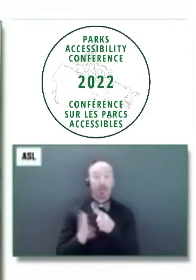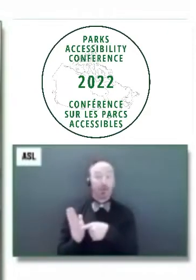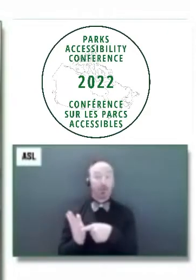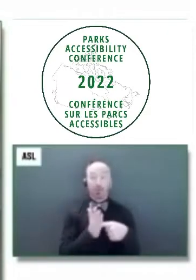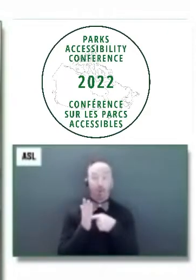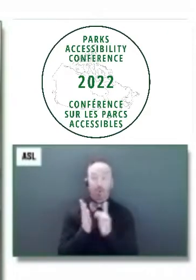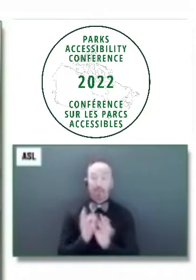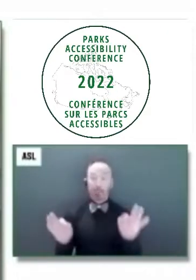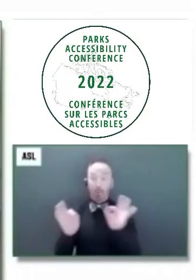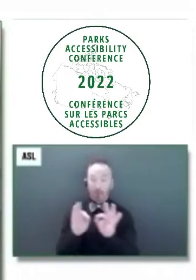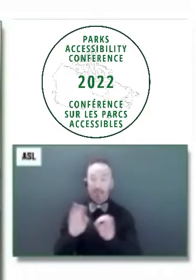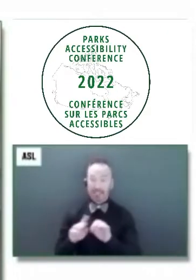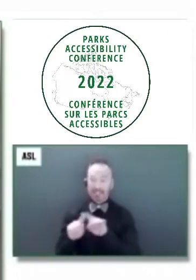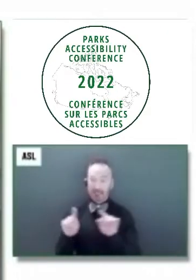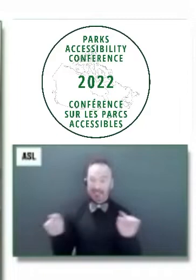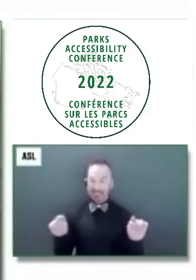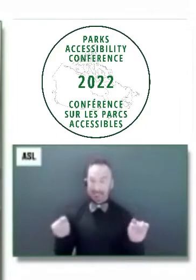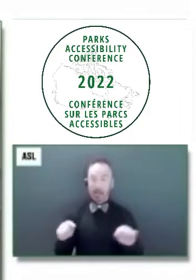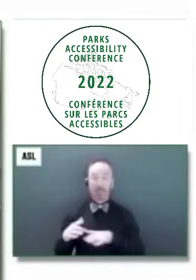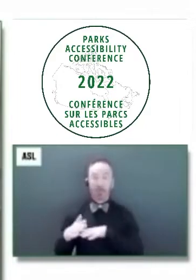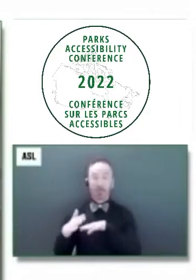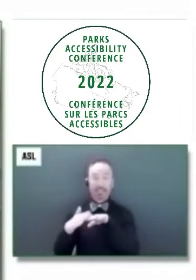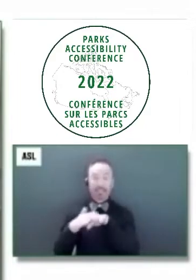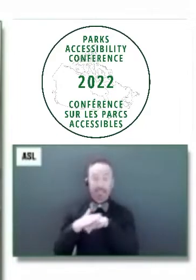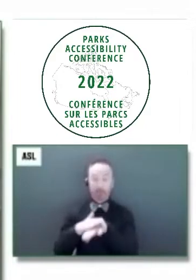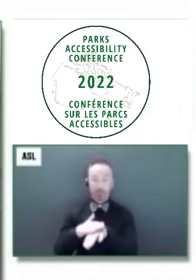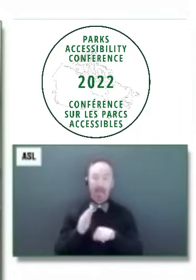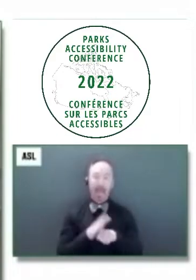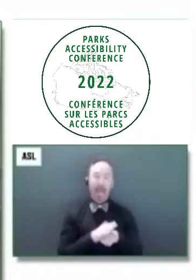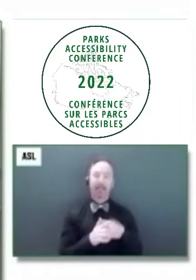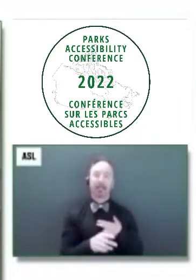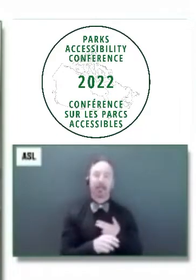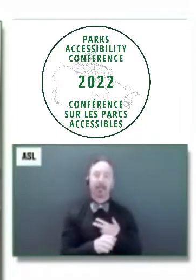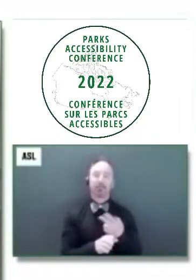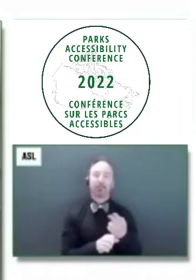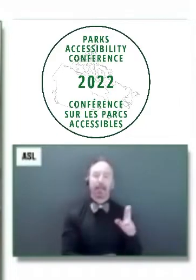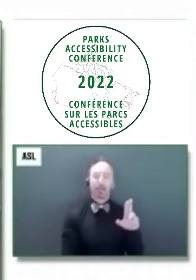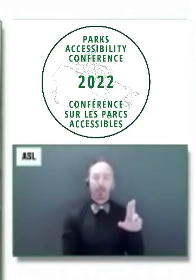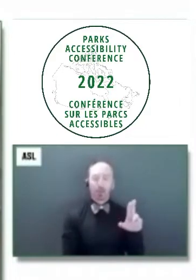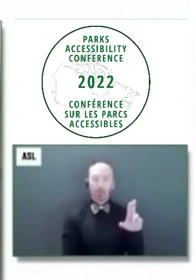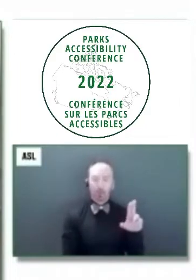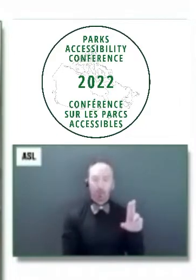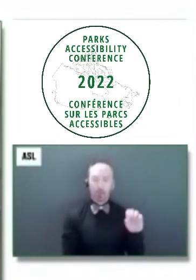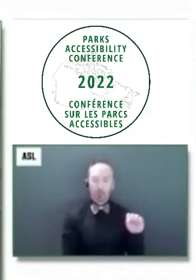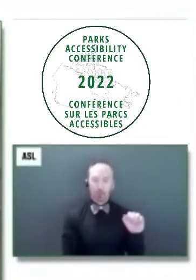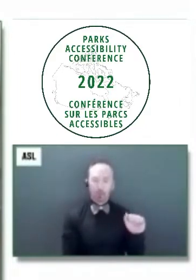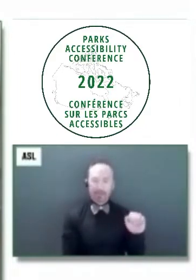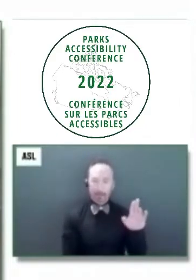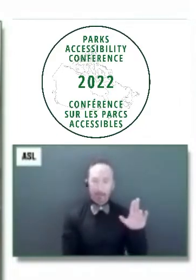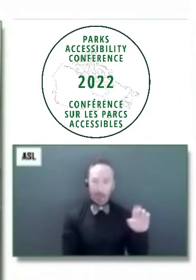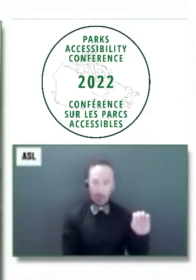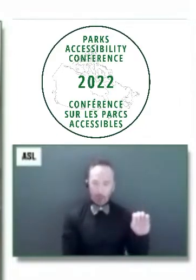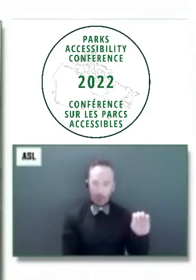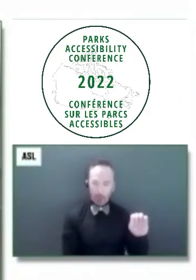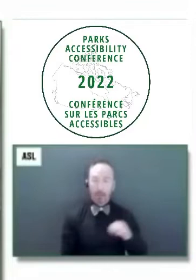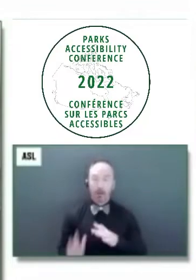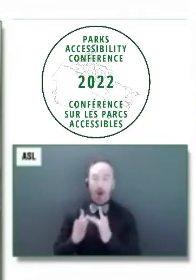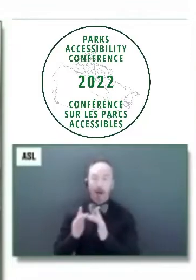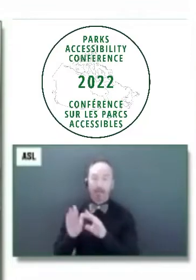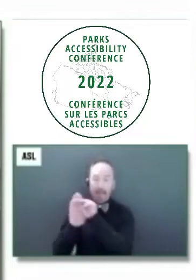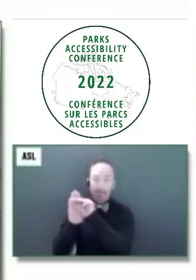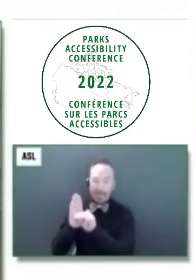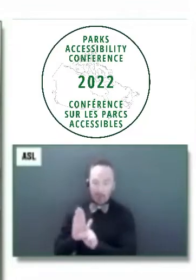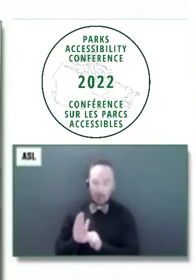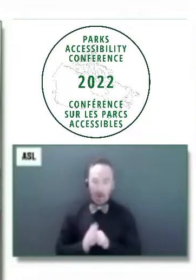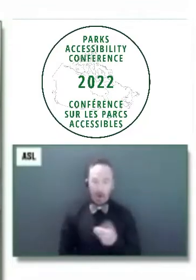between something being accessible and something being usable. They have an online menu accessible to me on my phone, but what good is the